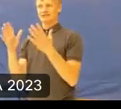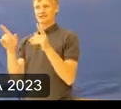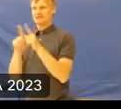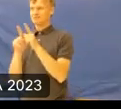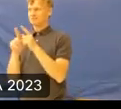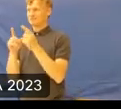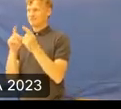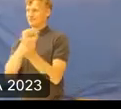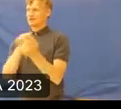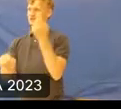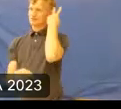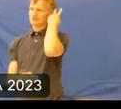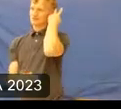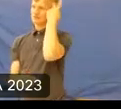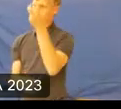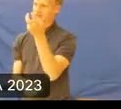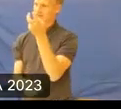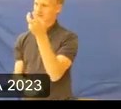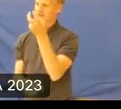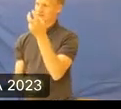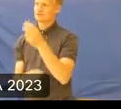It's got to happen fast.